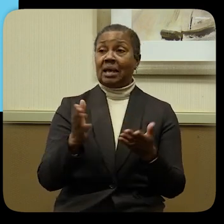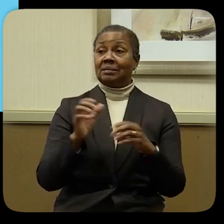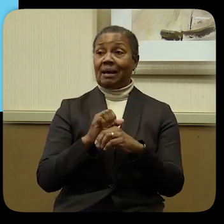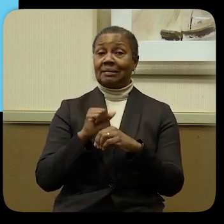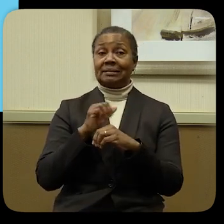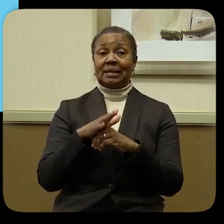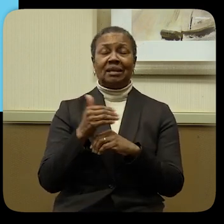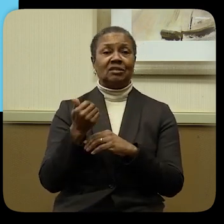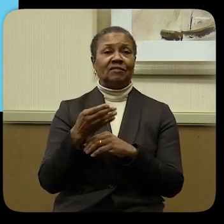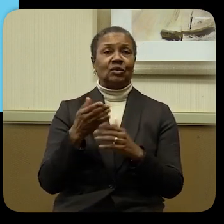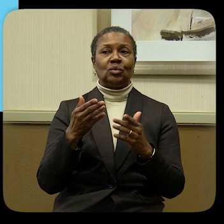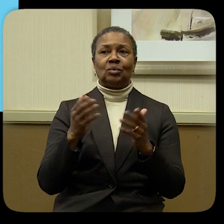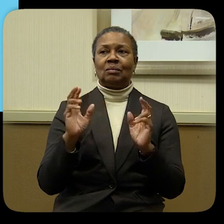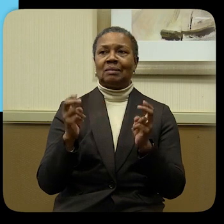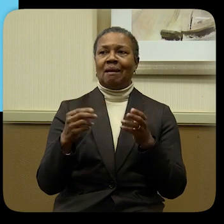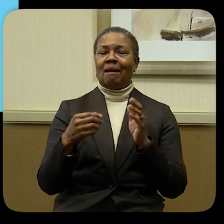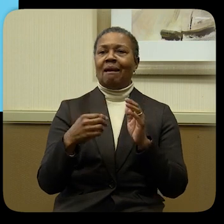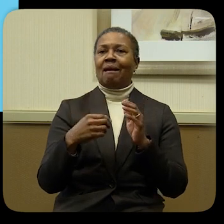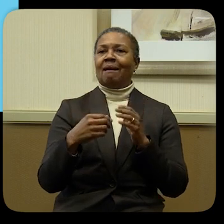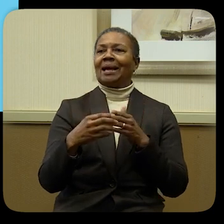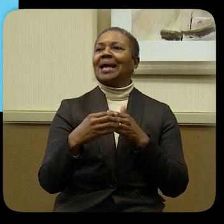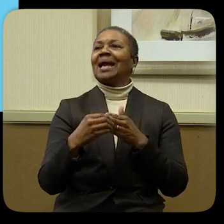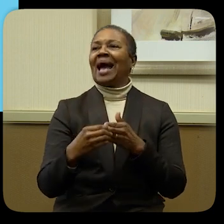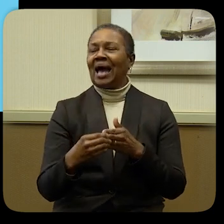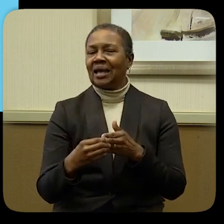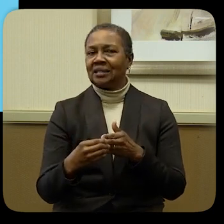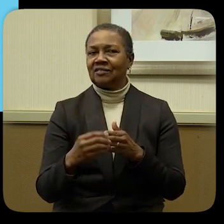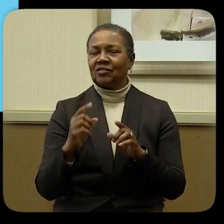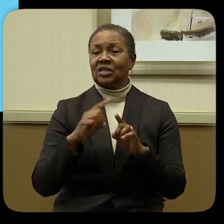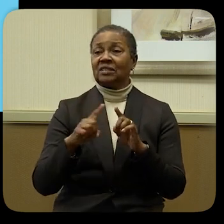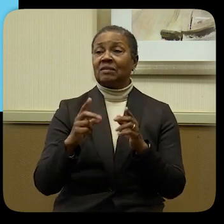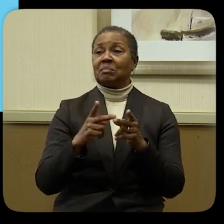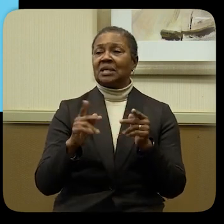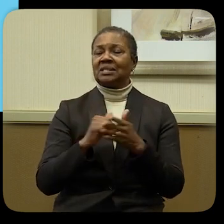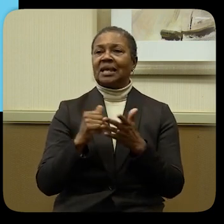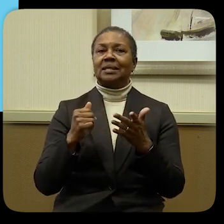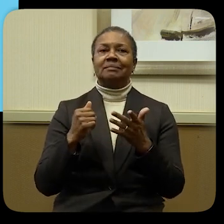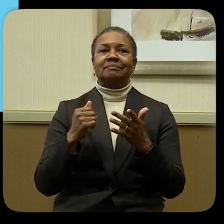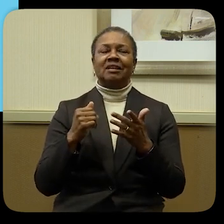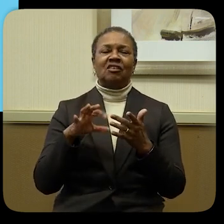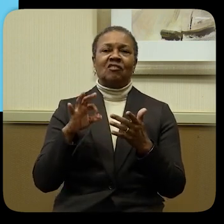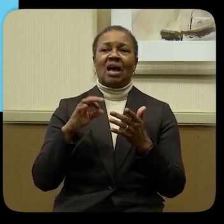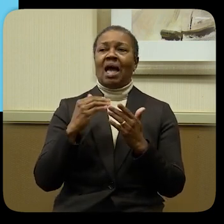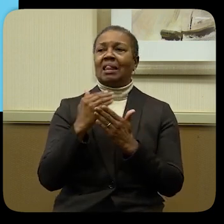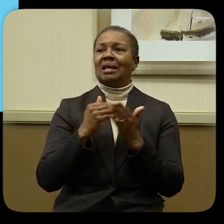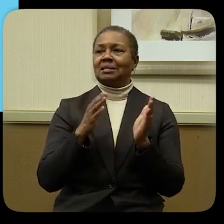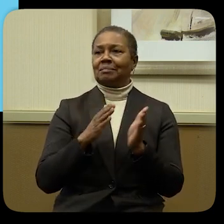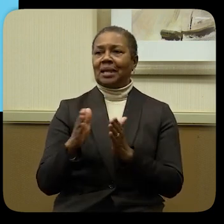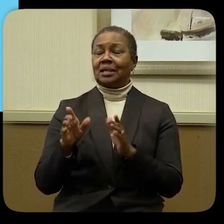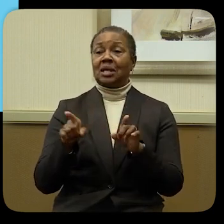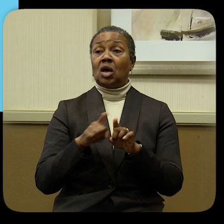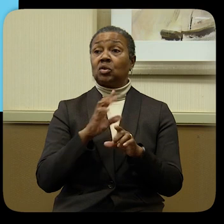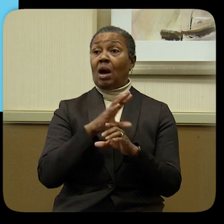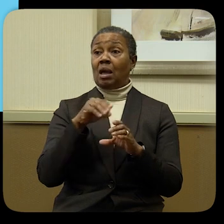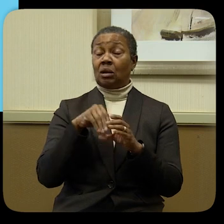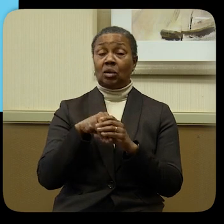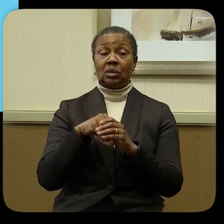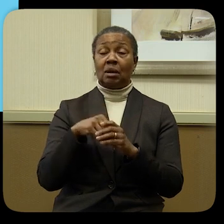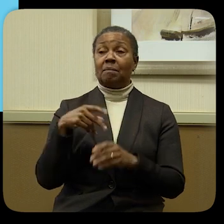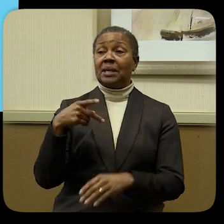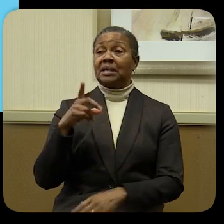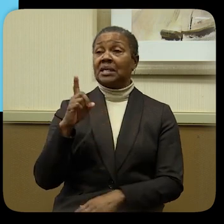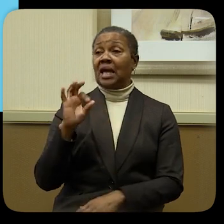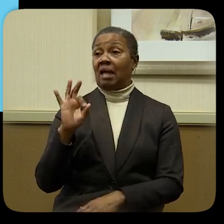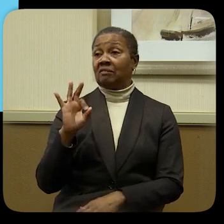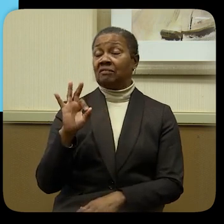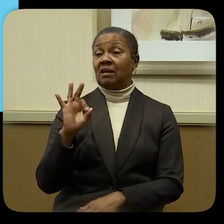out, there's a couple guides for different places that you could get lesson plans. I also included a PDF